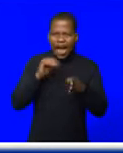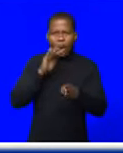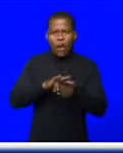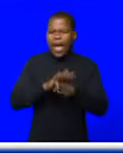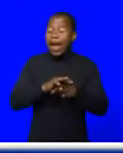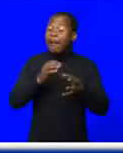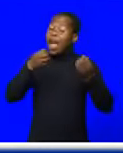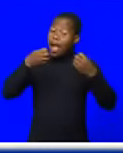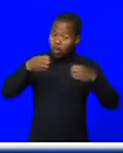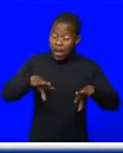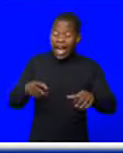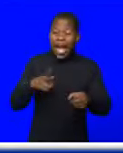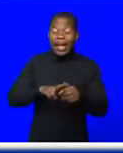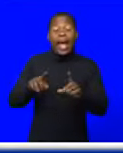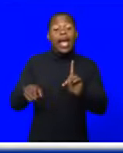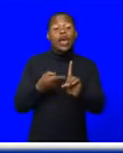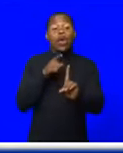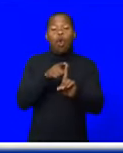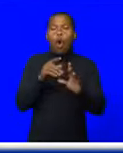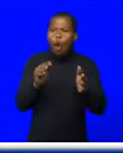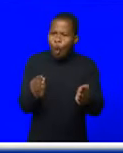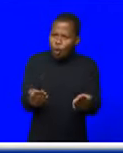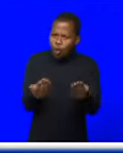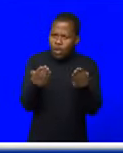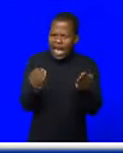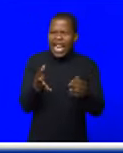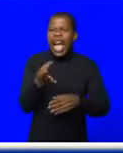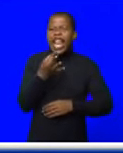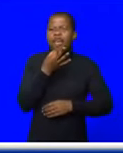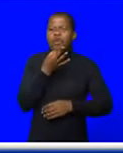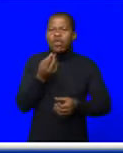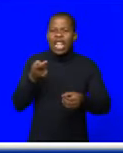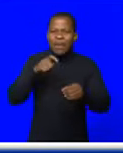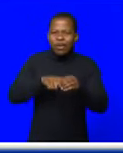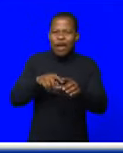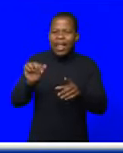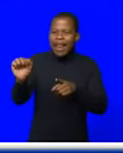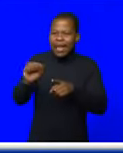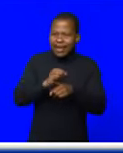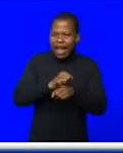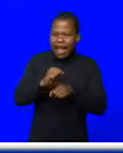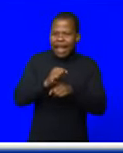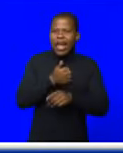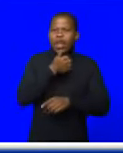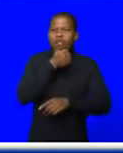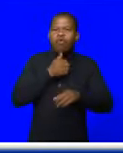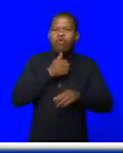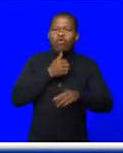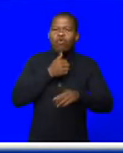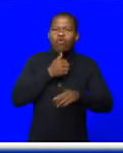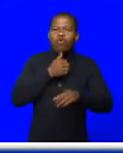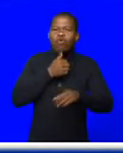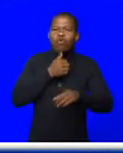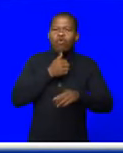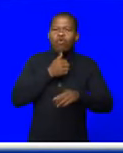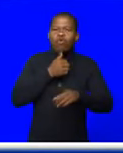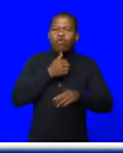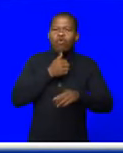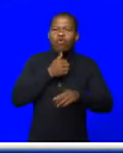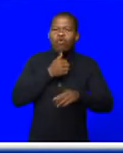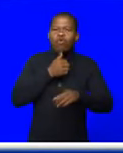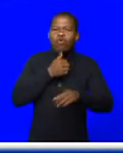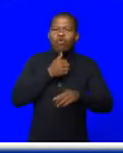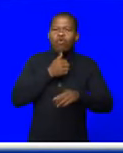labantu labasha labangenele lo mhlangano ukuthi balisebenzise kahle leli thuba njengoba yakufunza kwakha i-business plan.